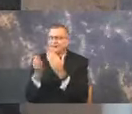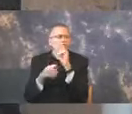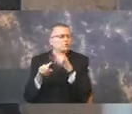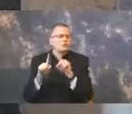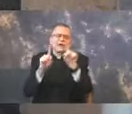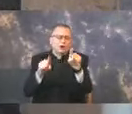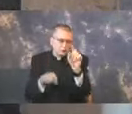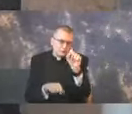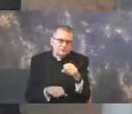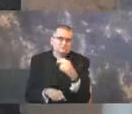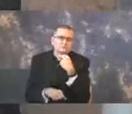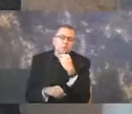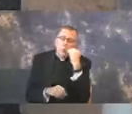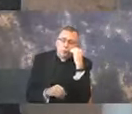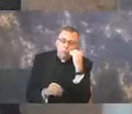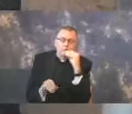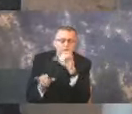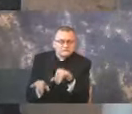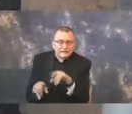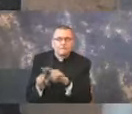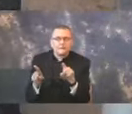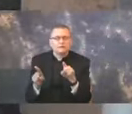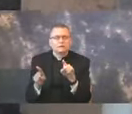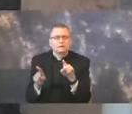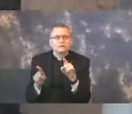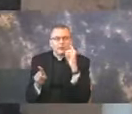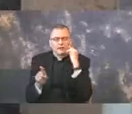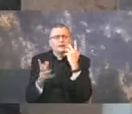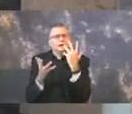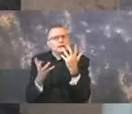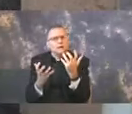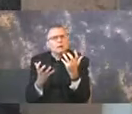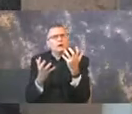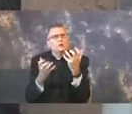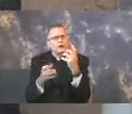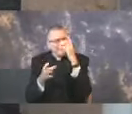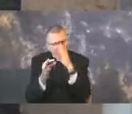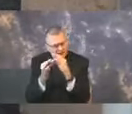be a renewal of faith and a renewal of devotion.